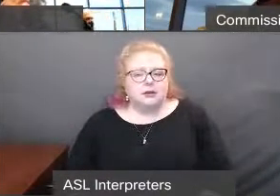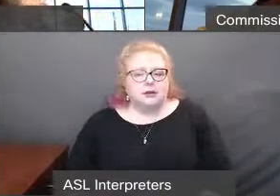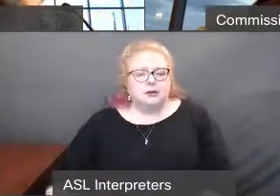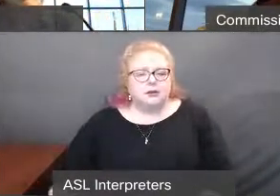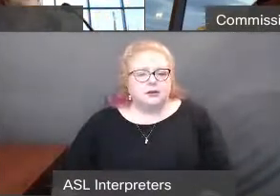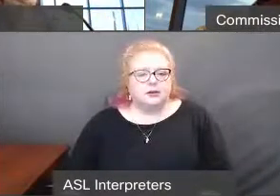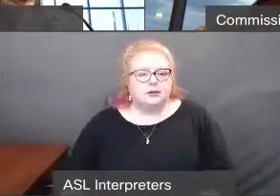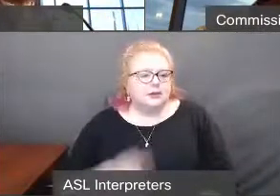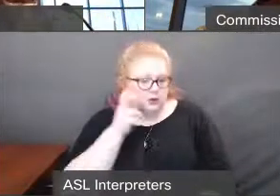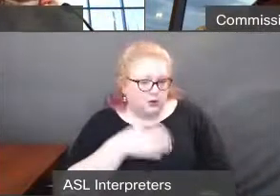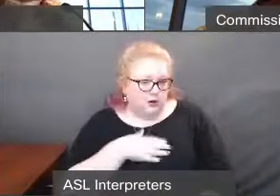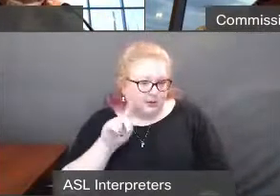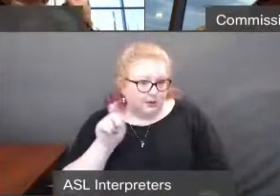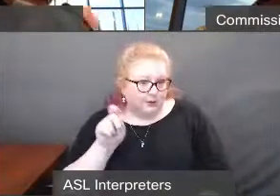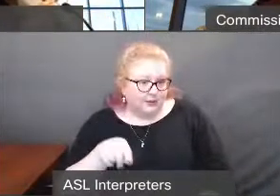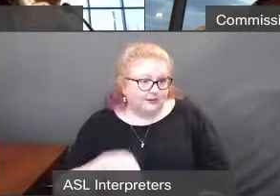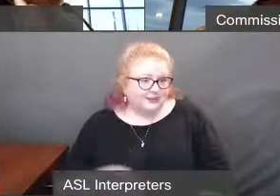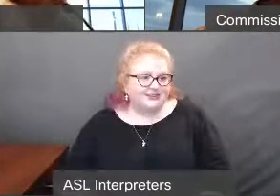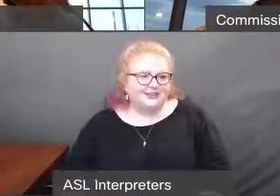Hear my question?